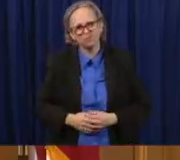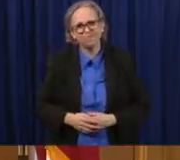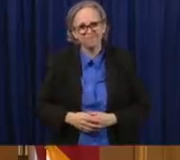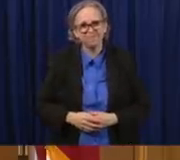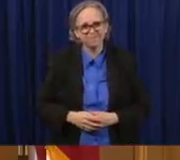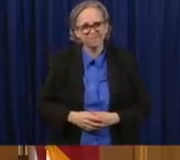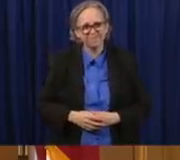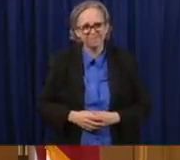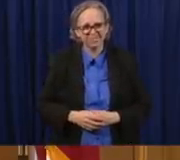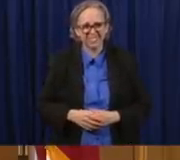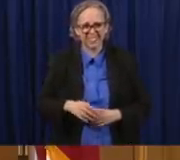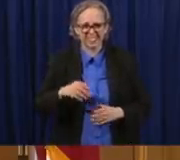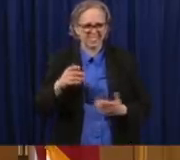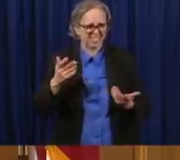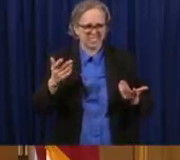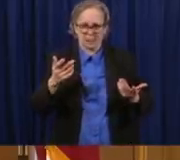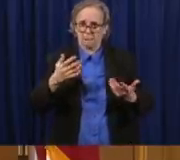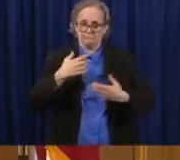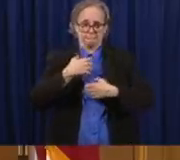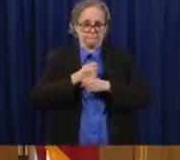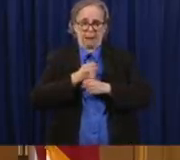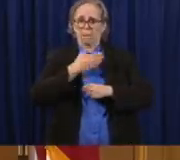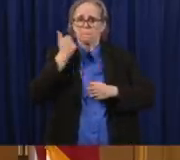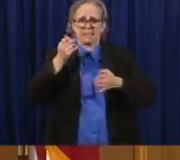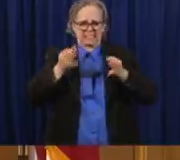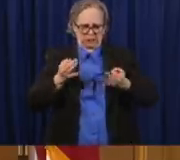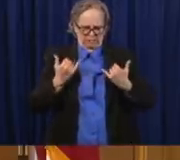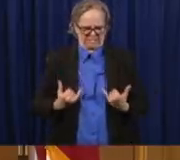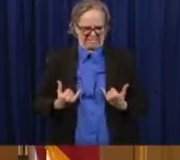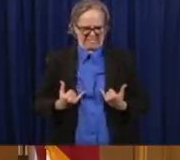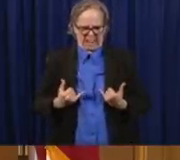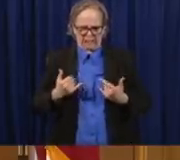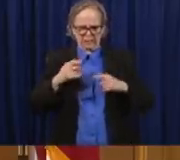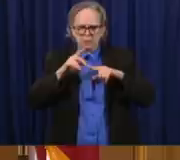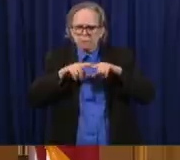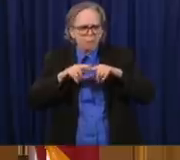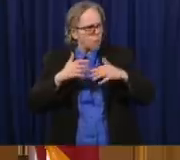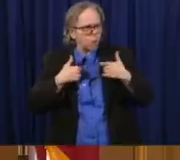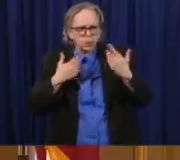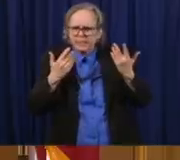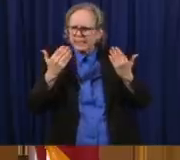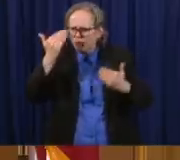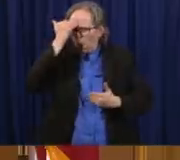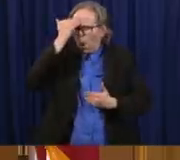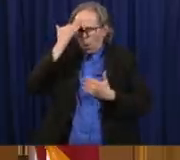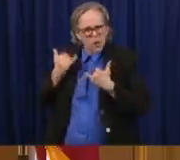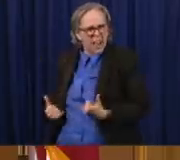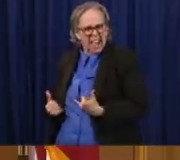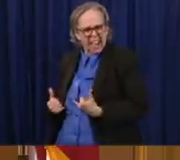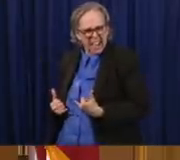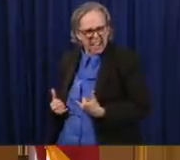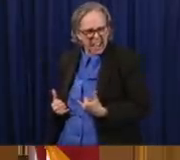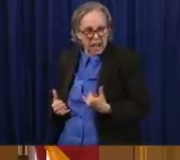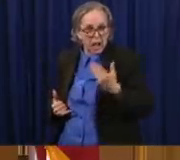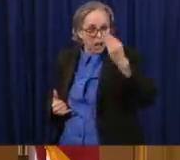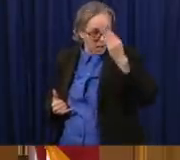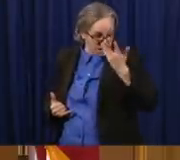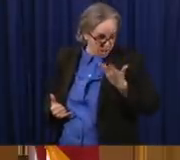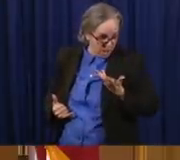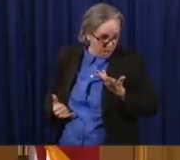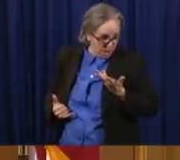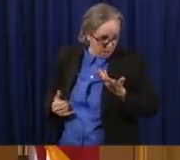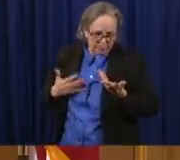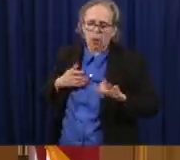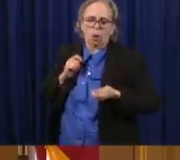best decisions we can based on what we know now. And as those facts change, we